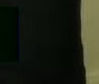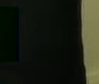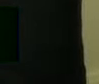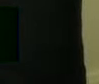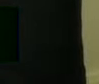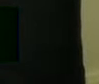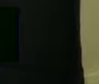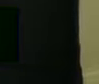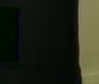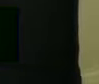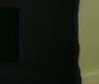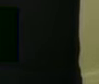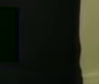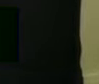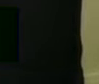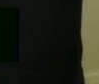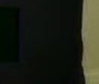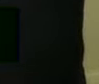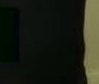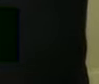from home